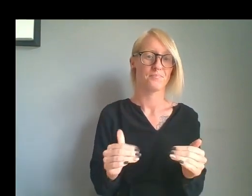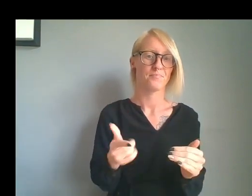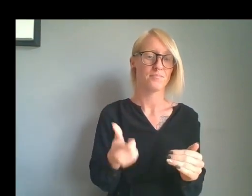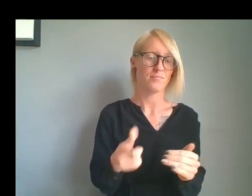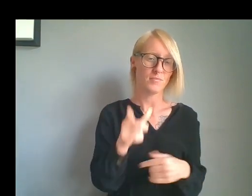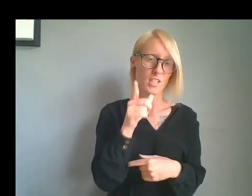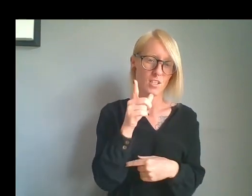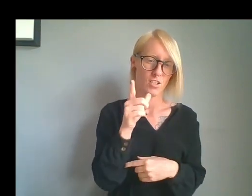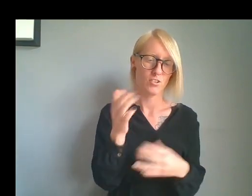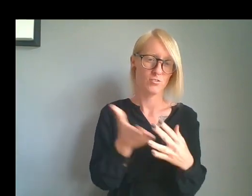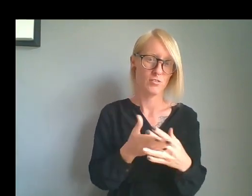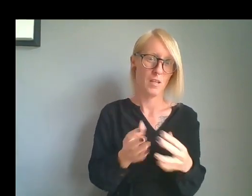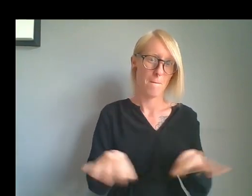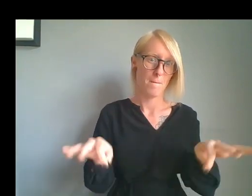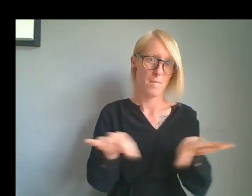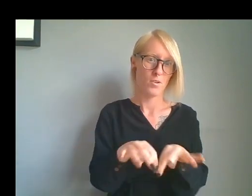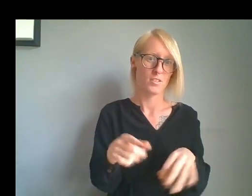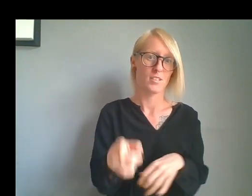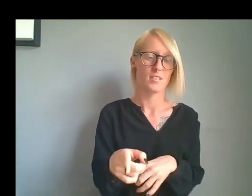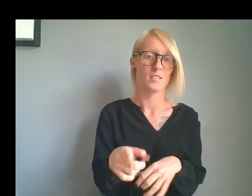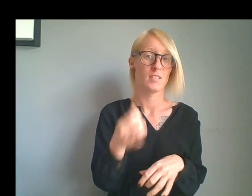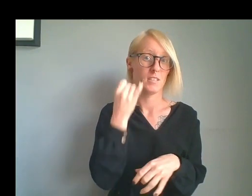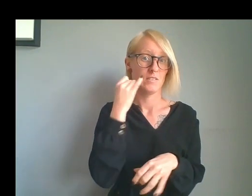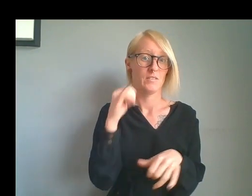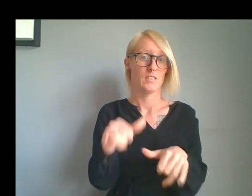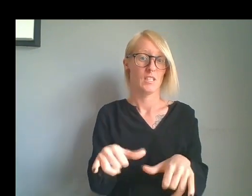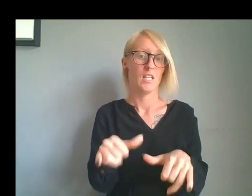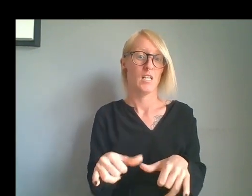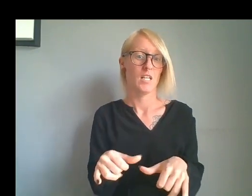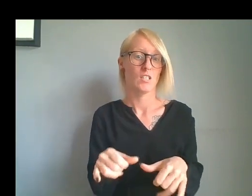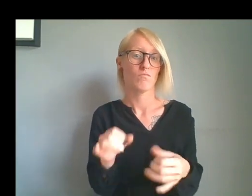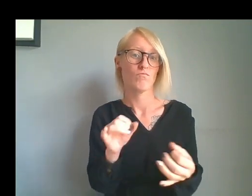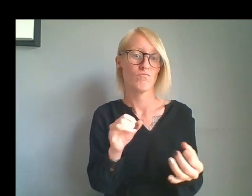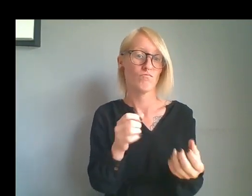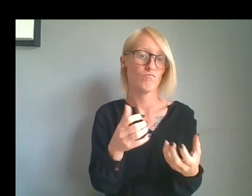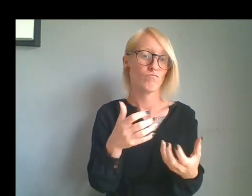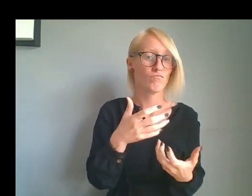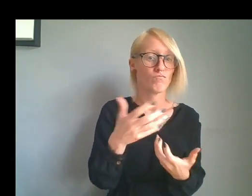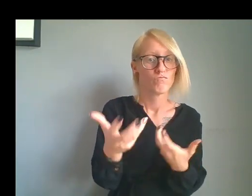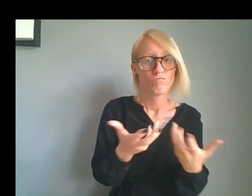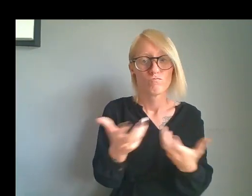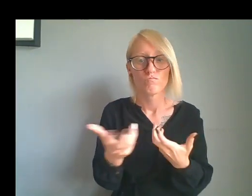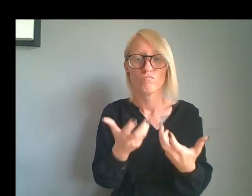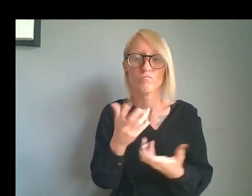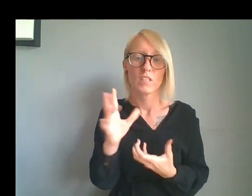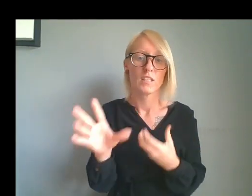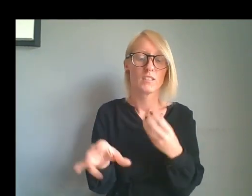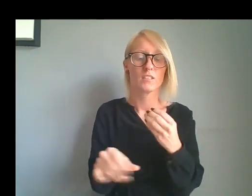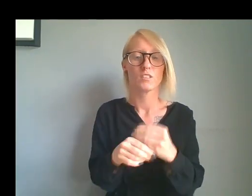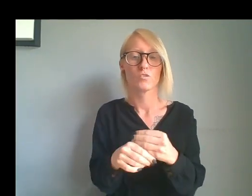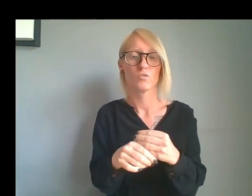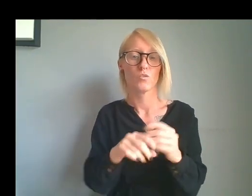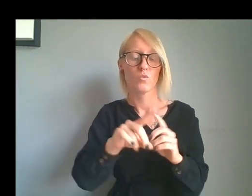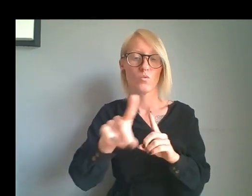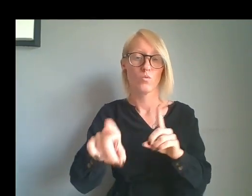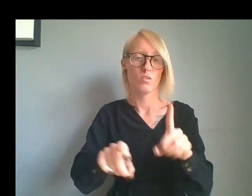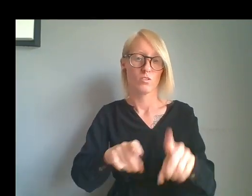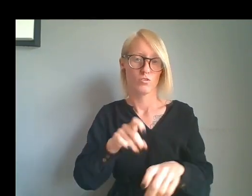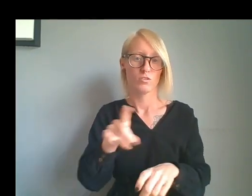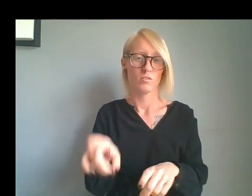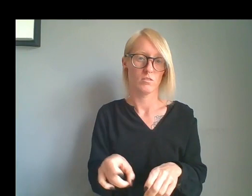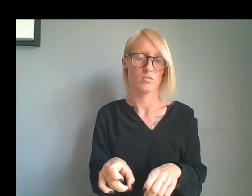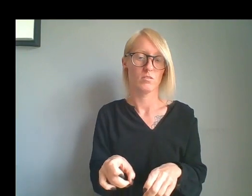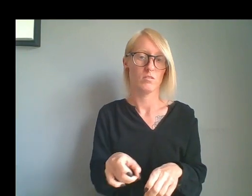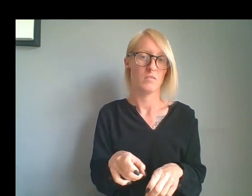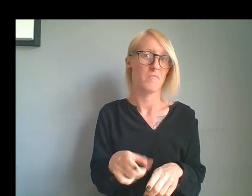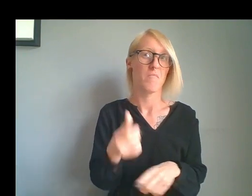for those who stay, just networking, if there's other questions. And again, I encourage you, if you don't have a question for me today and